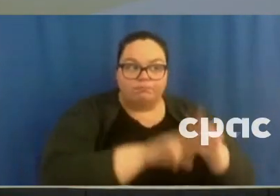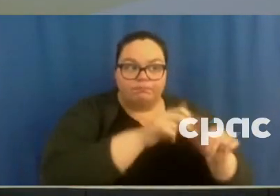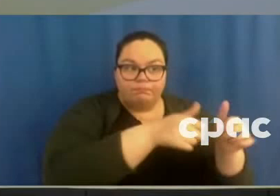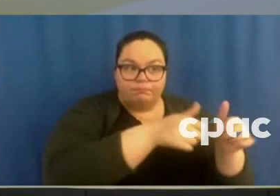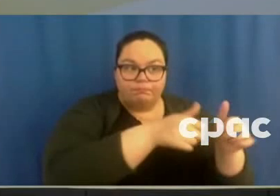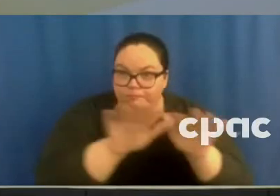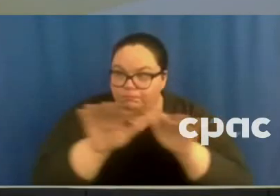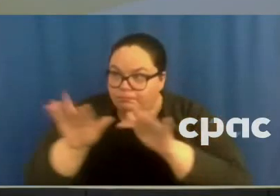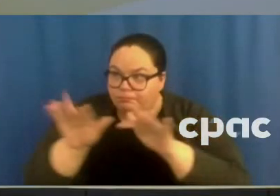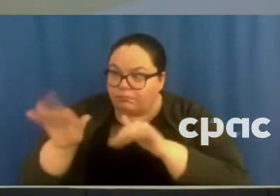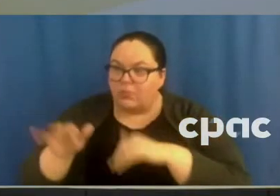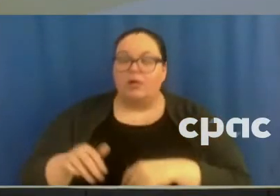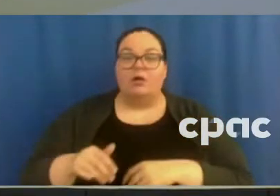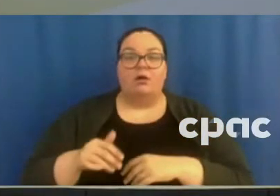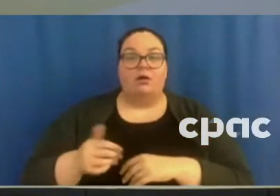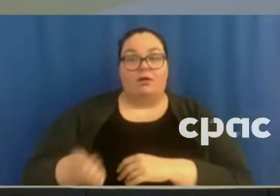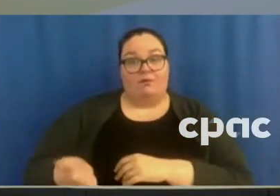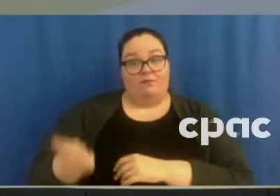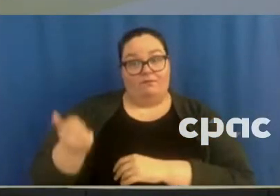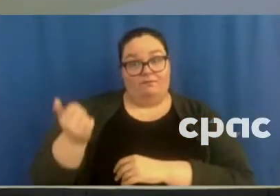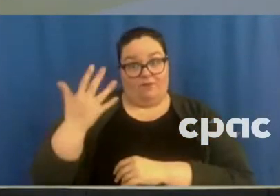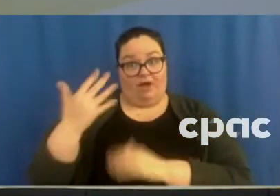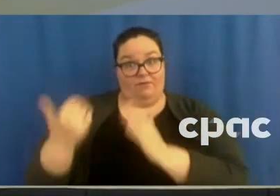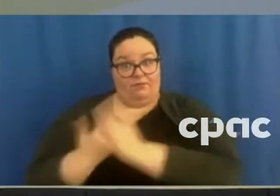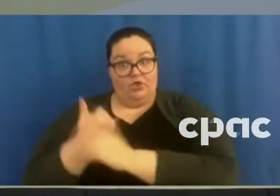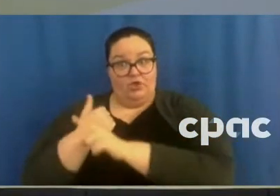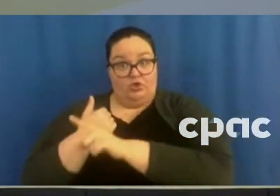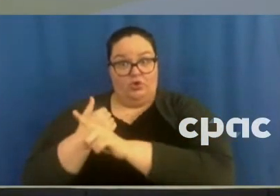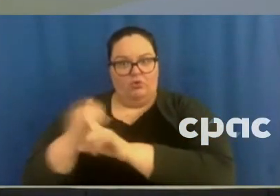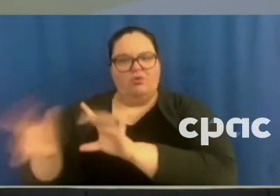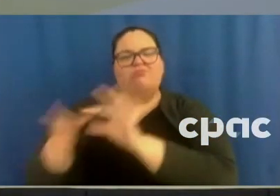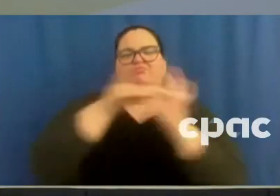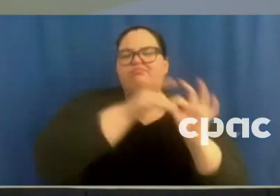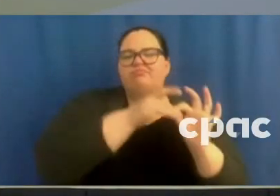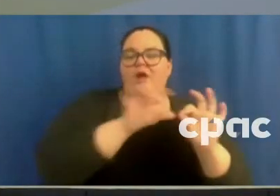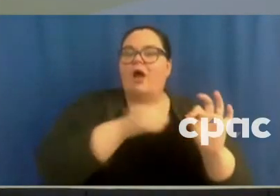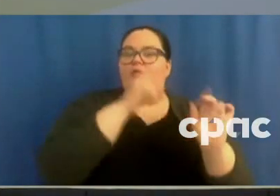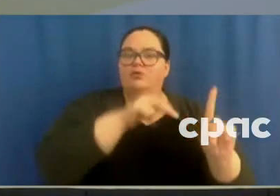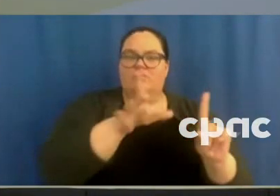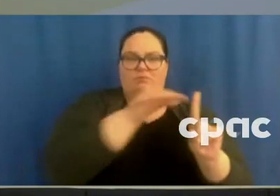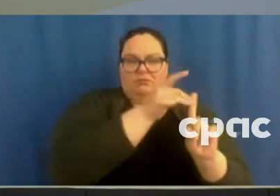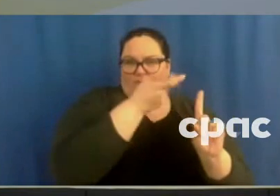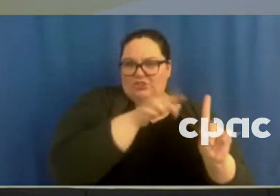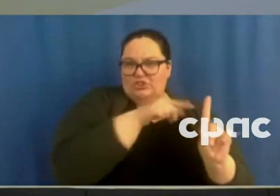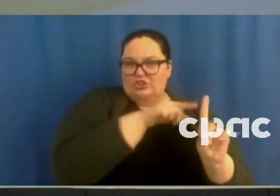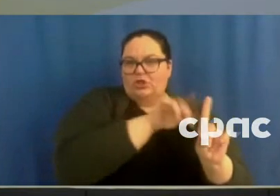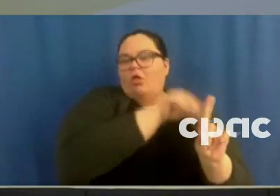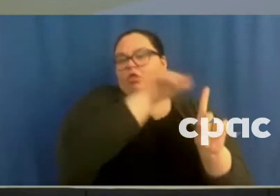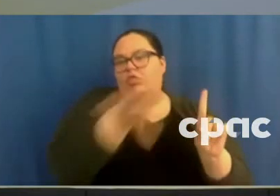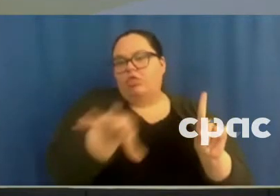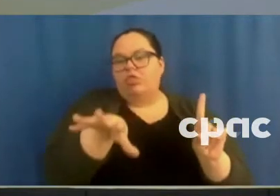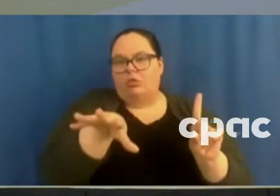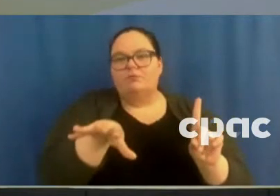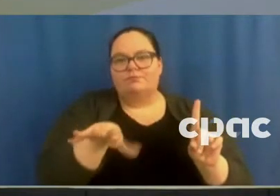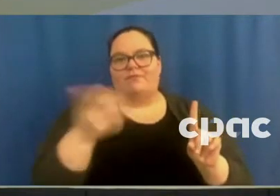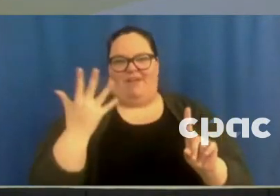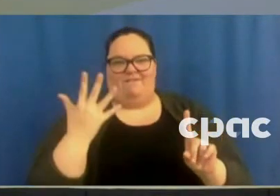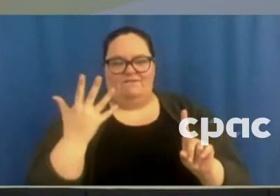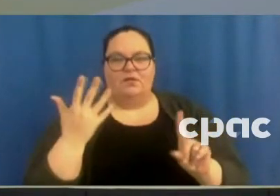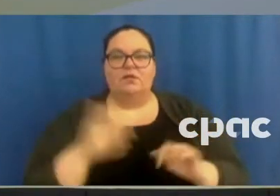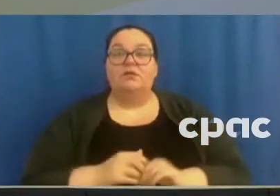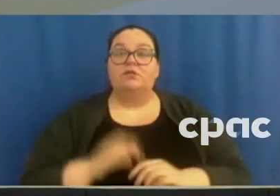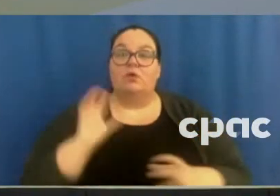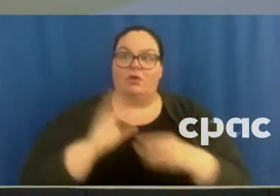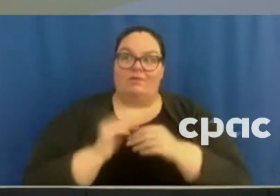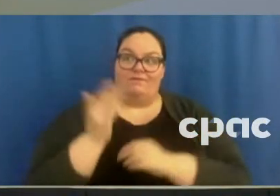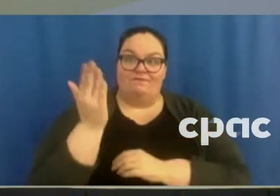5 of the new cases are linked to previously announced cases. We have 15 active cases in total